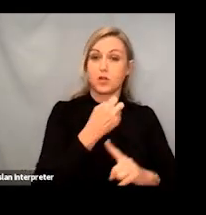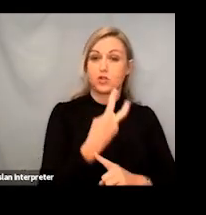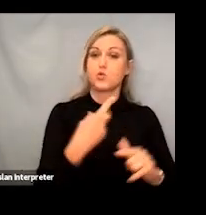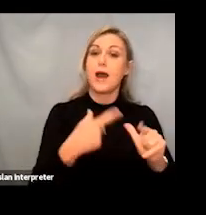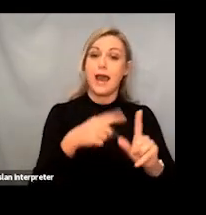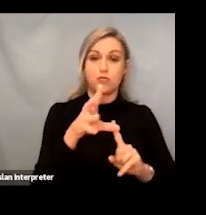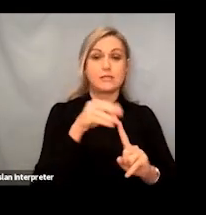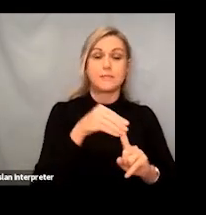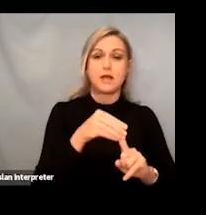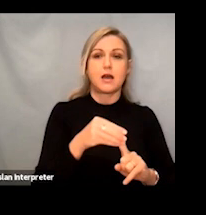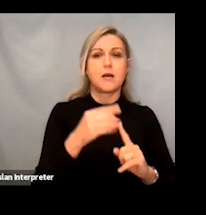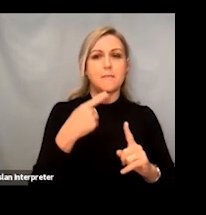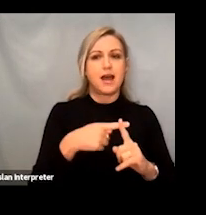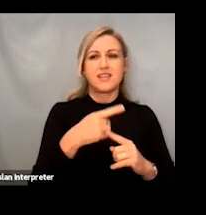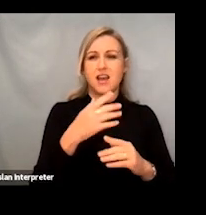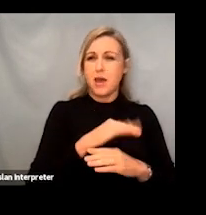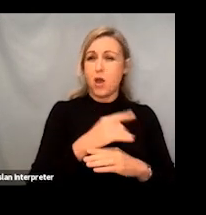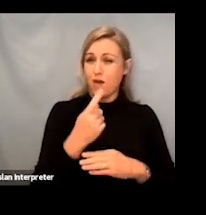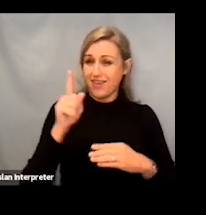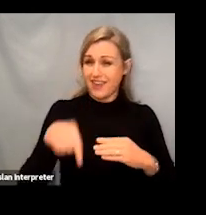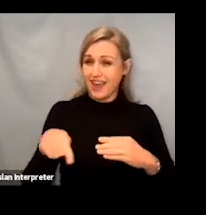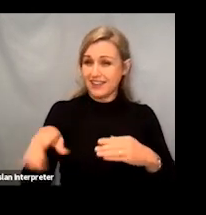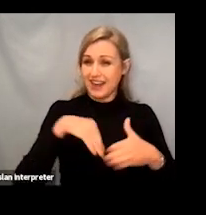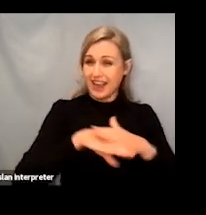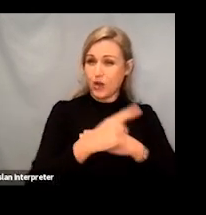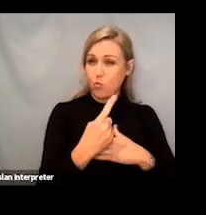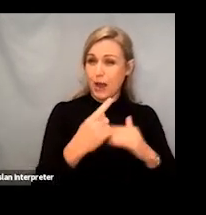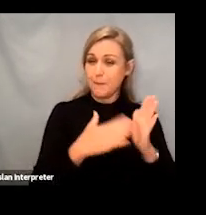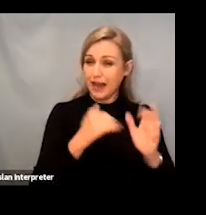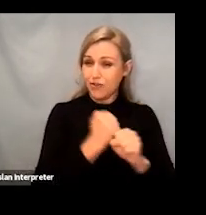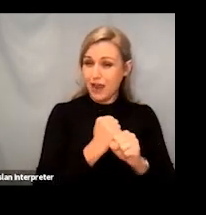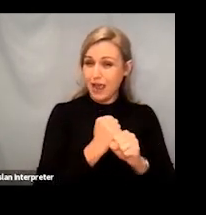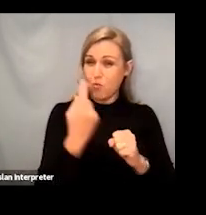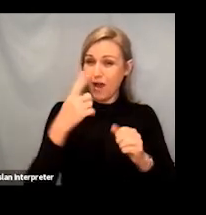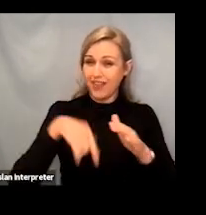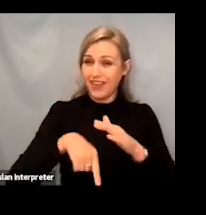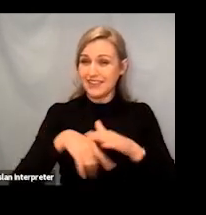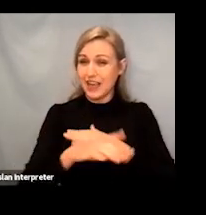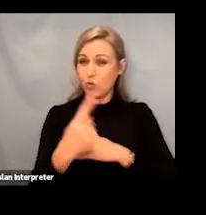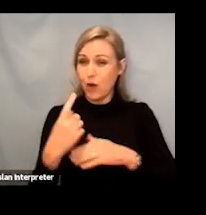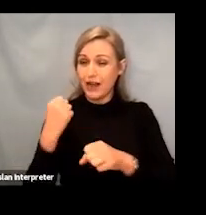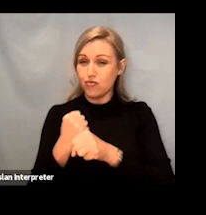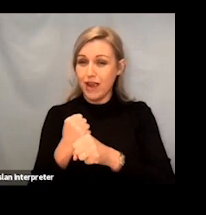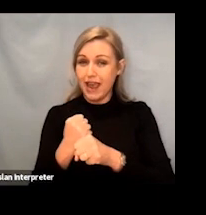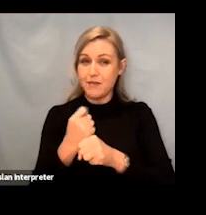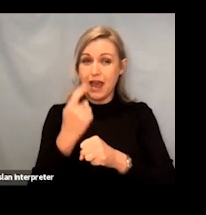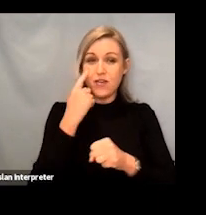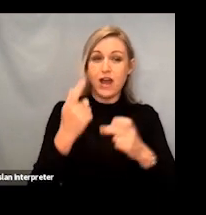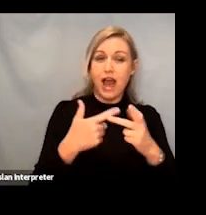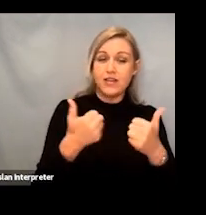Remember, there are 1,000 of those in a milligram and 1,000 of those in a gram. If we look at mescaline and